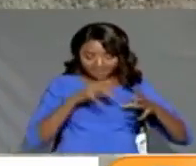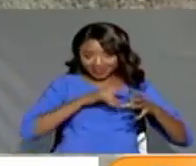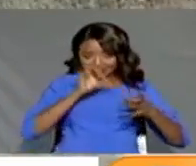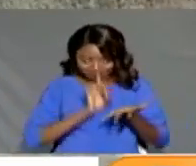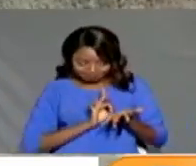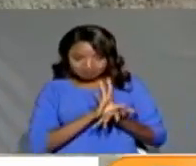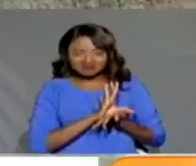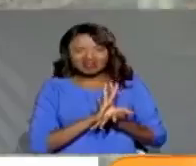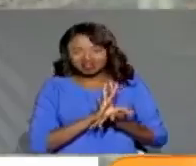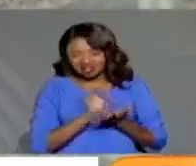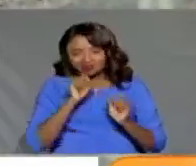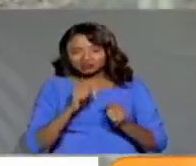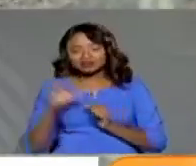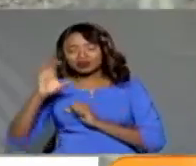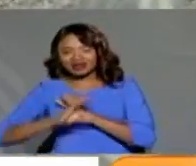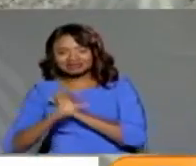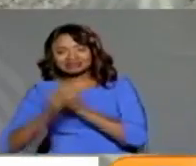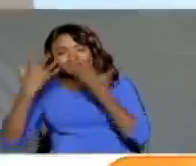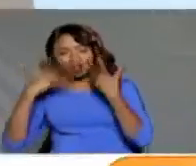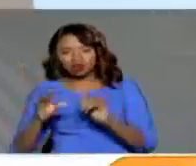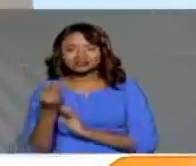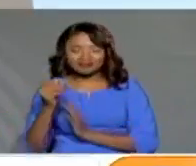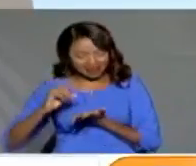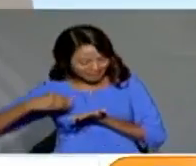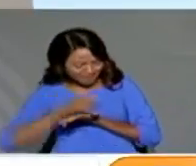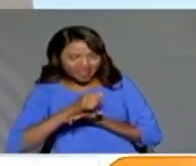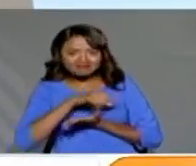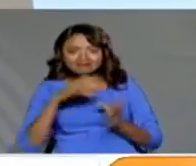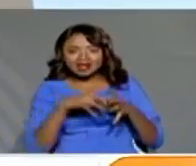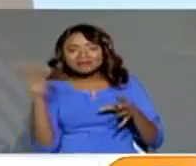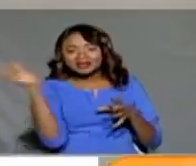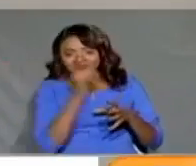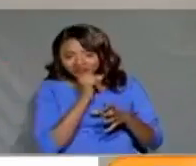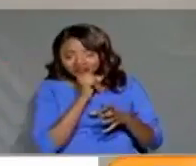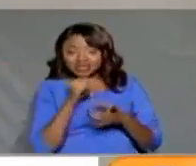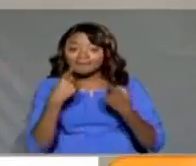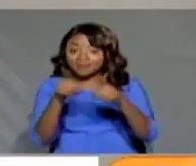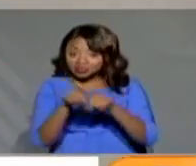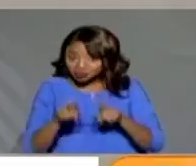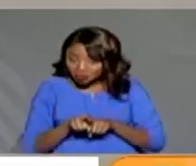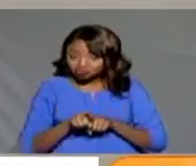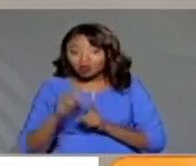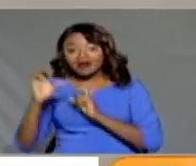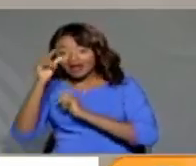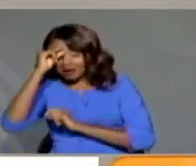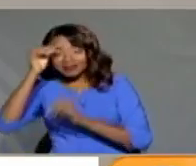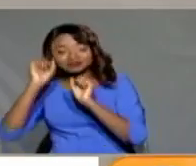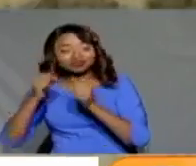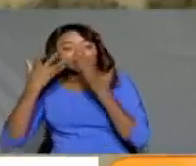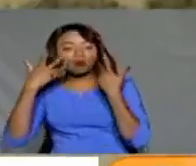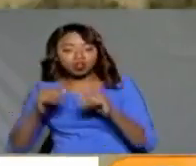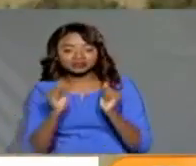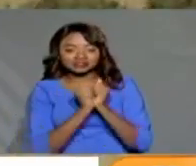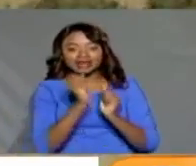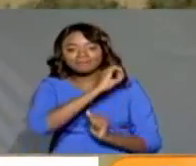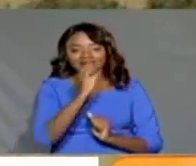as it would expose the country to losing monies already paid for the project. On top of that, the government would lose 10% of the contractual